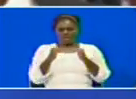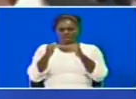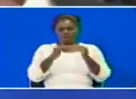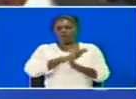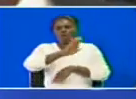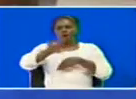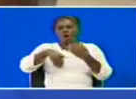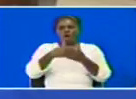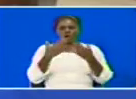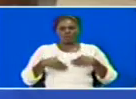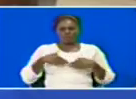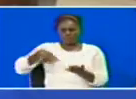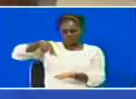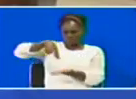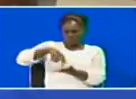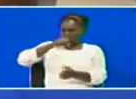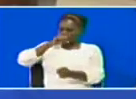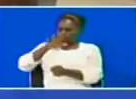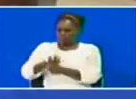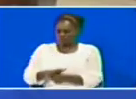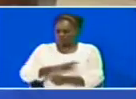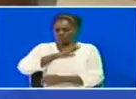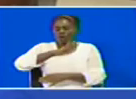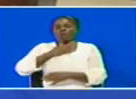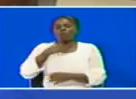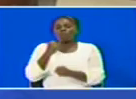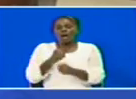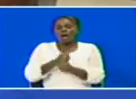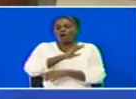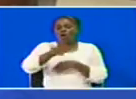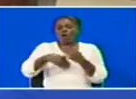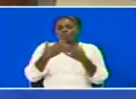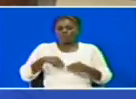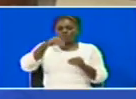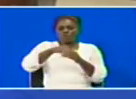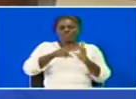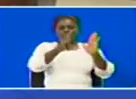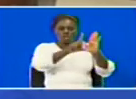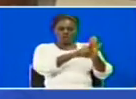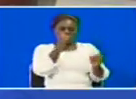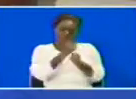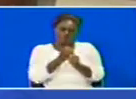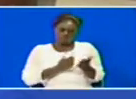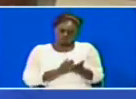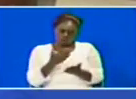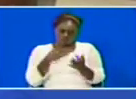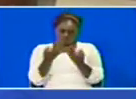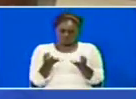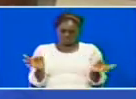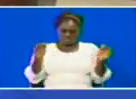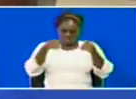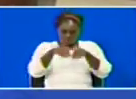all contestants. I pledge to work with all stakeholders within the law to ensure that we have a free,